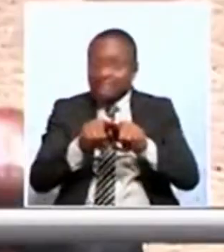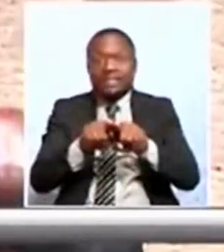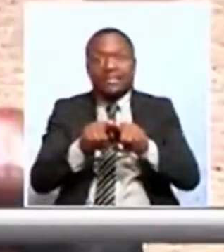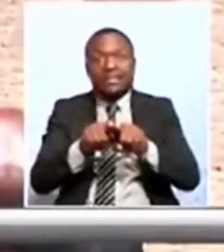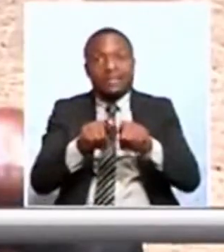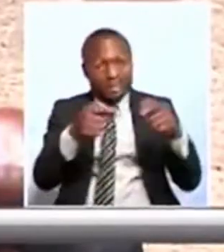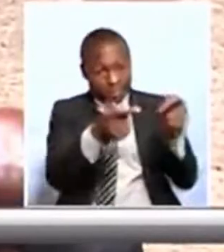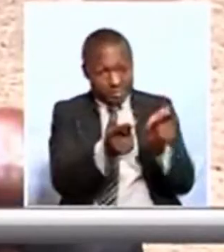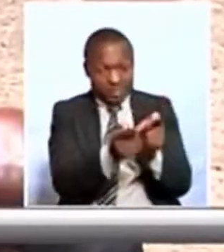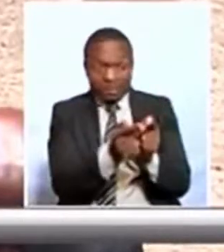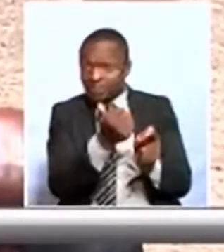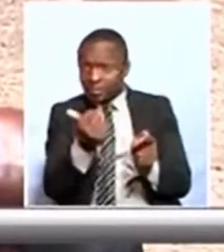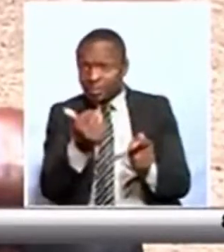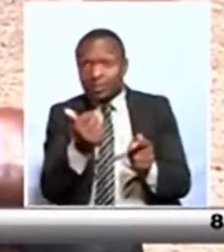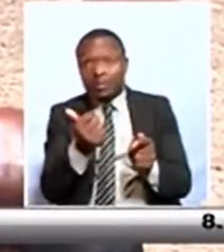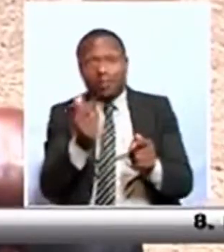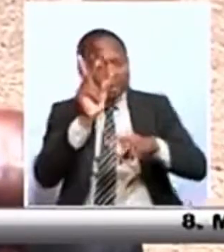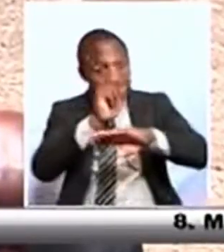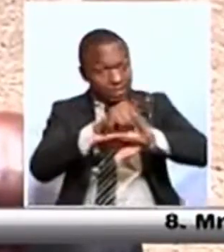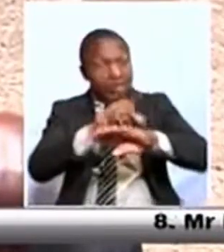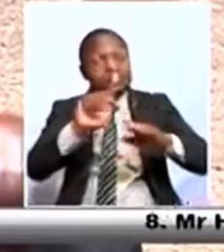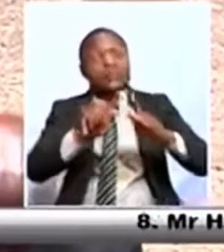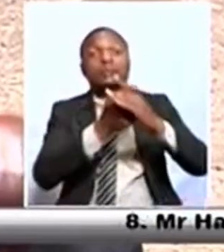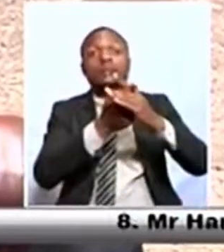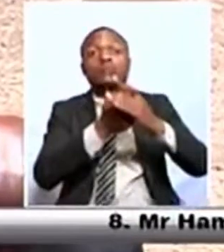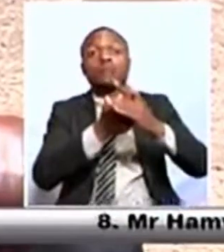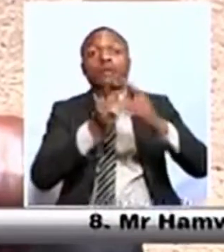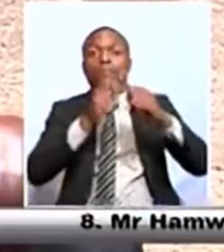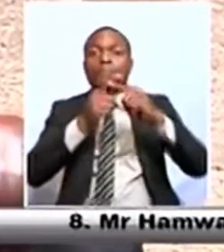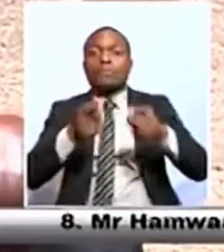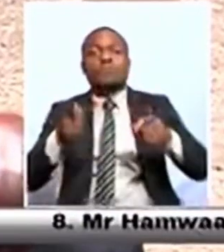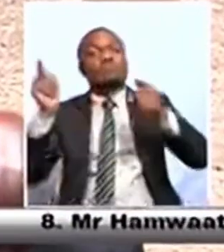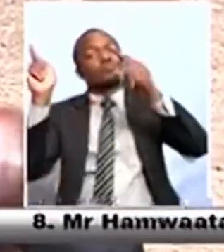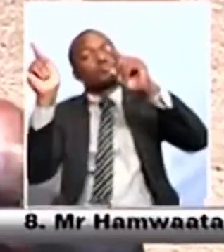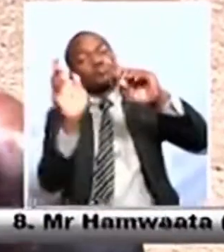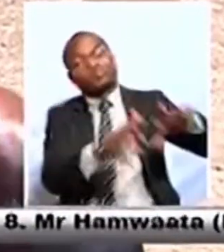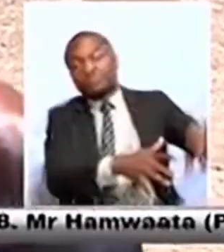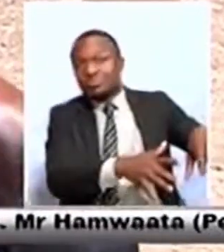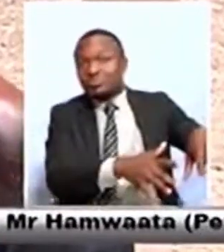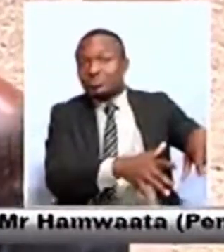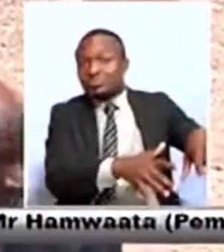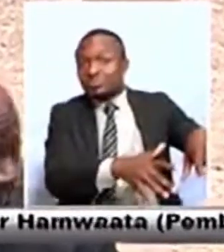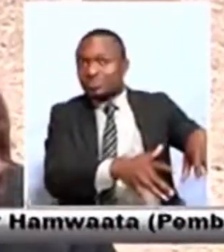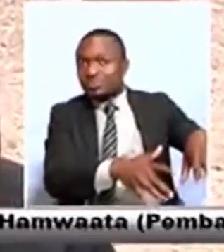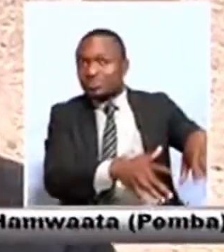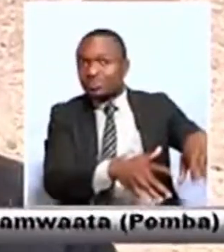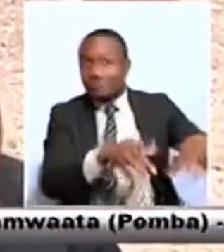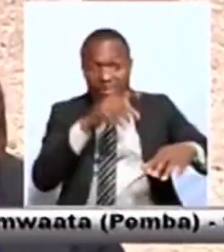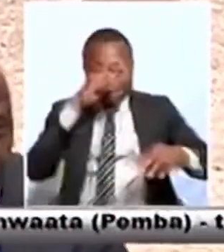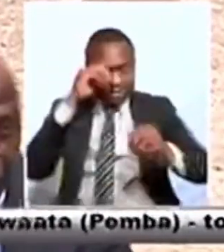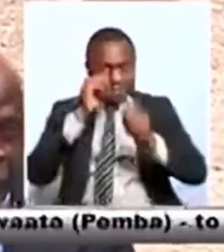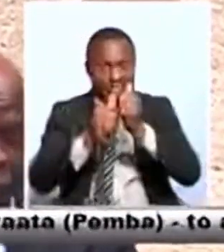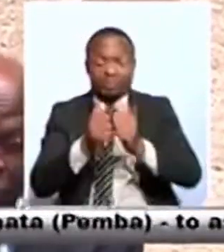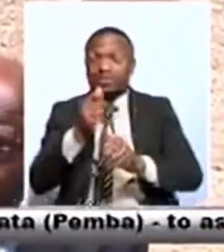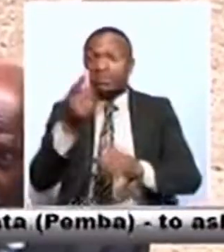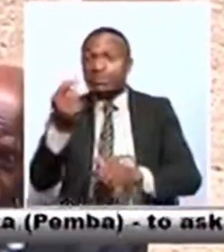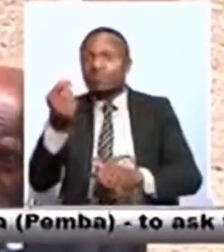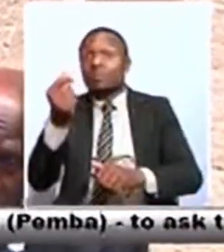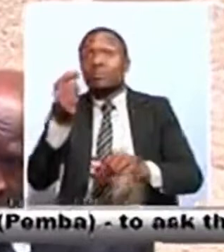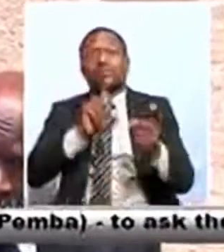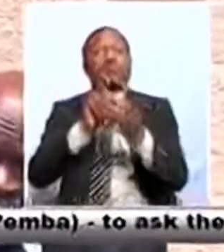many other projects that were started but left or abandoned due to financial constraints by the